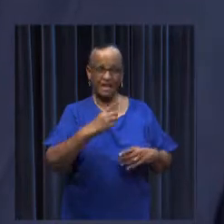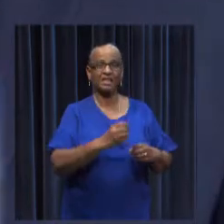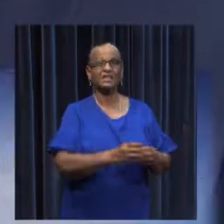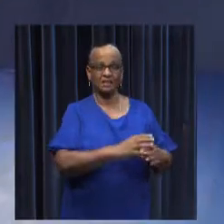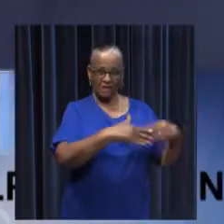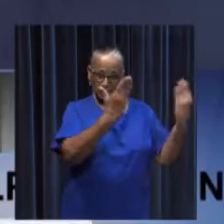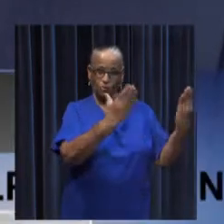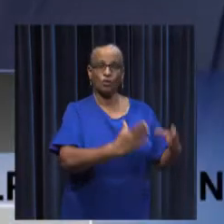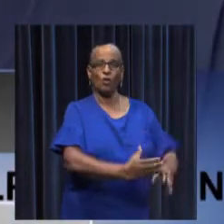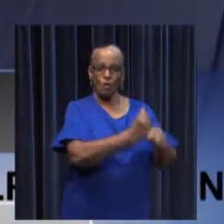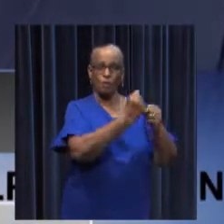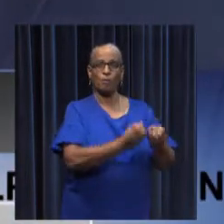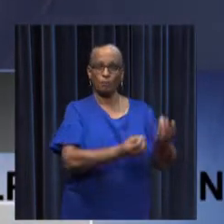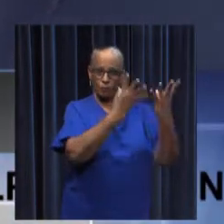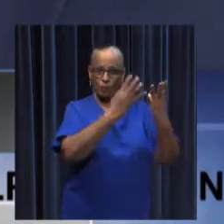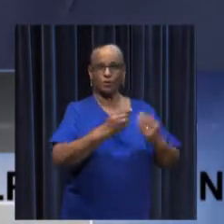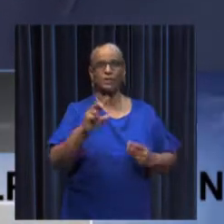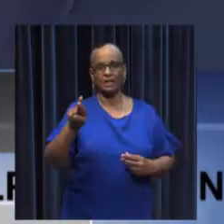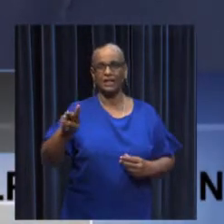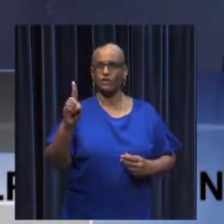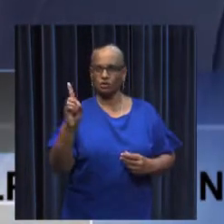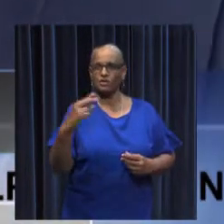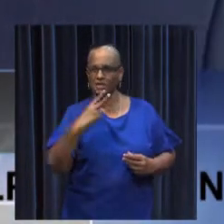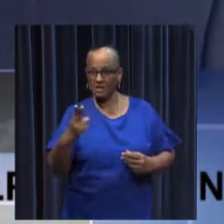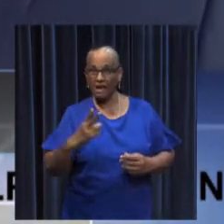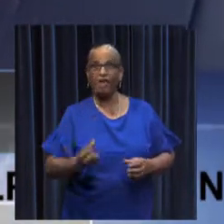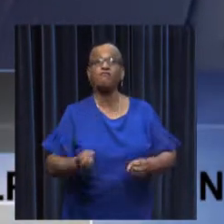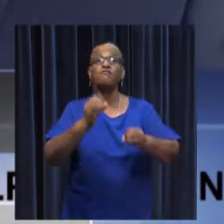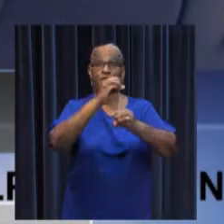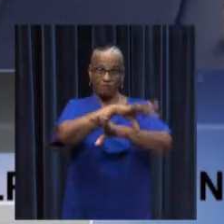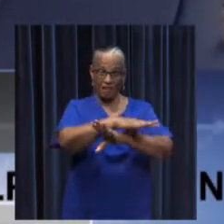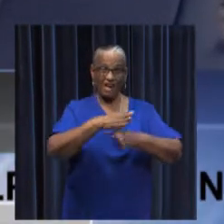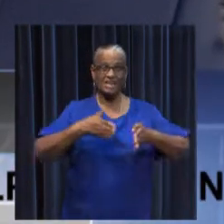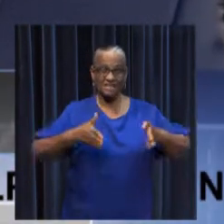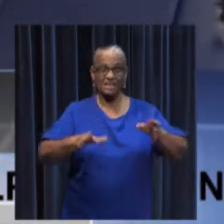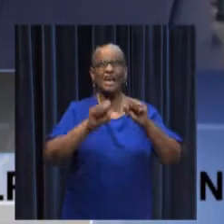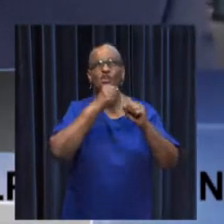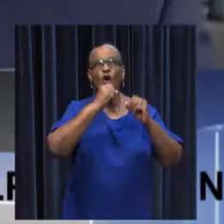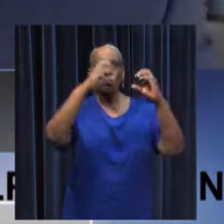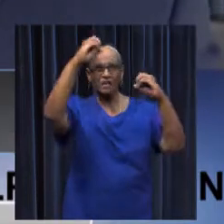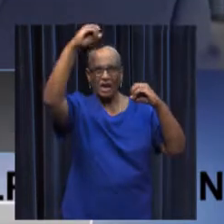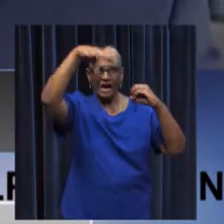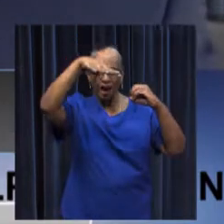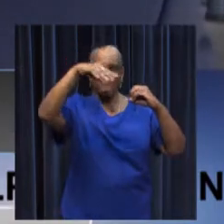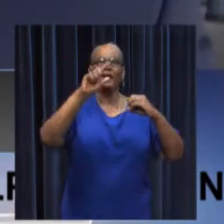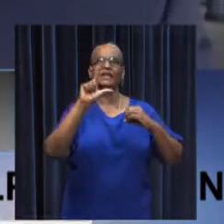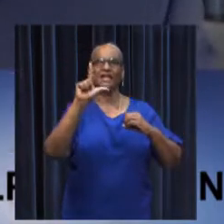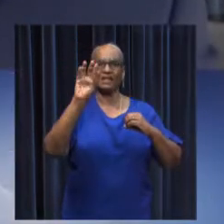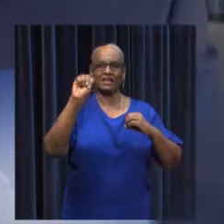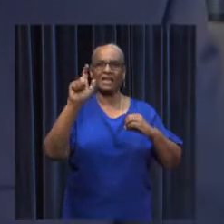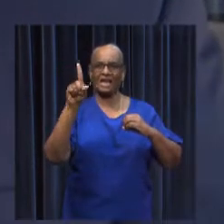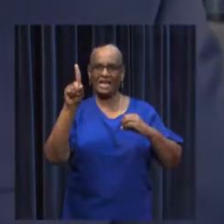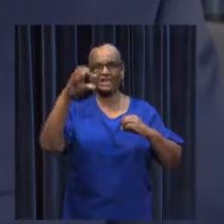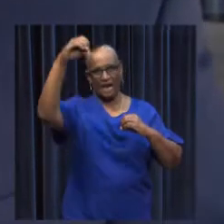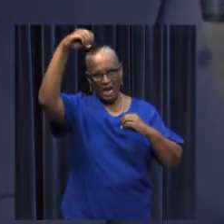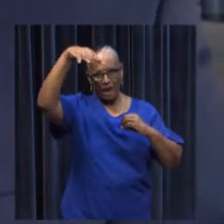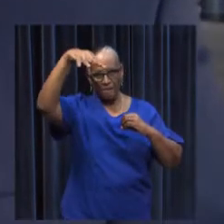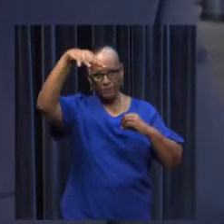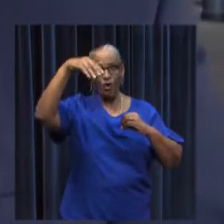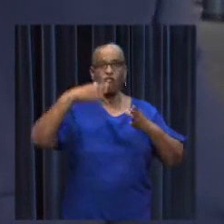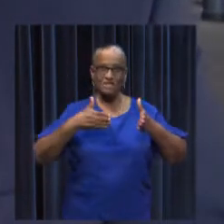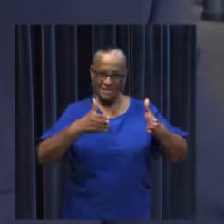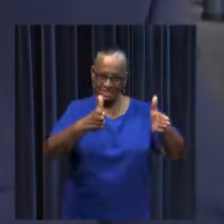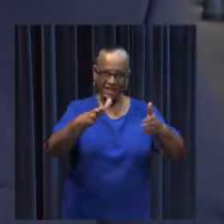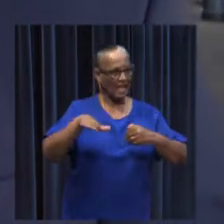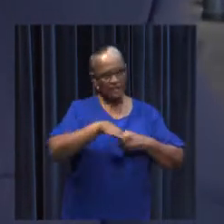the Minister of Natural Resources, Regilio Dotson. It concerns replacing the old street lamps with modern